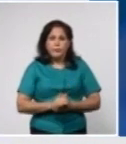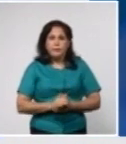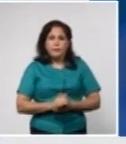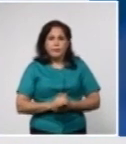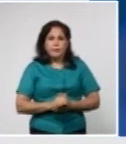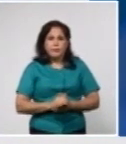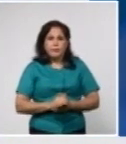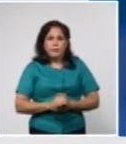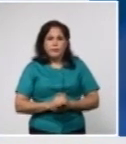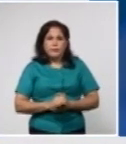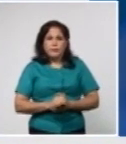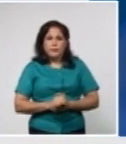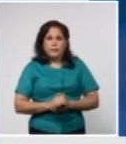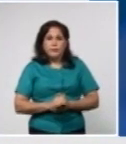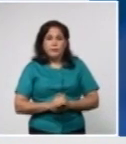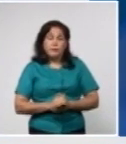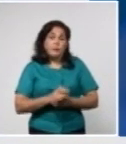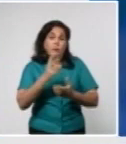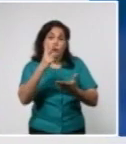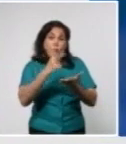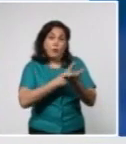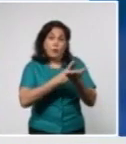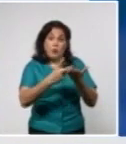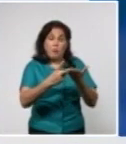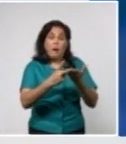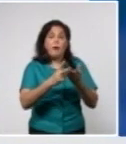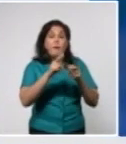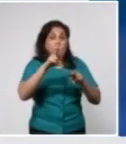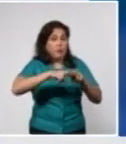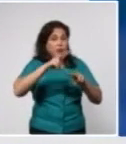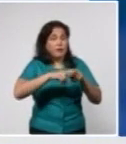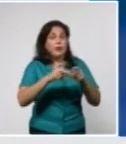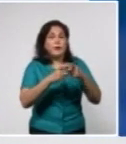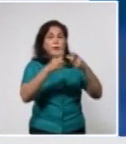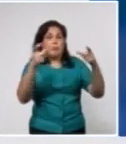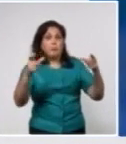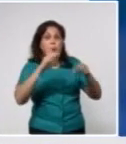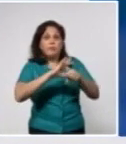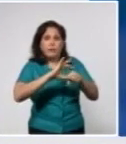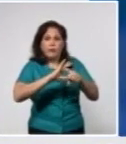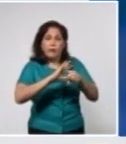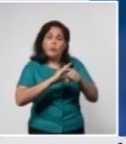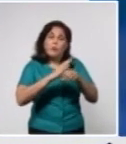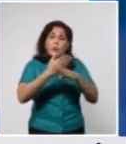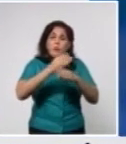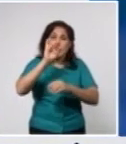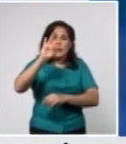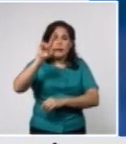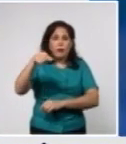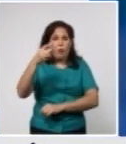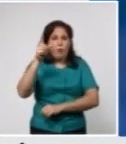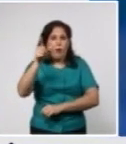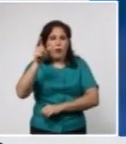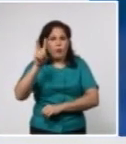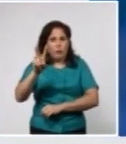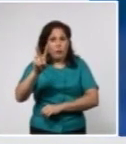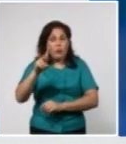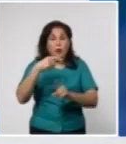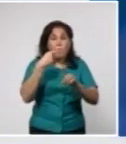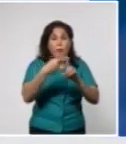confirmed cases in the last 15 days. We're talking about